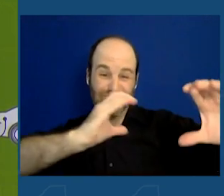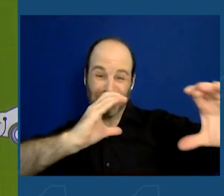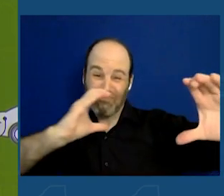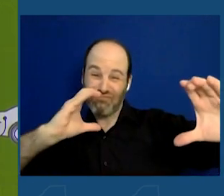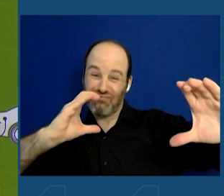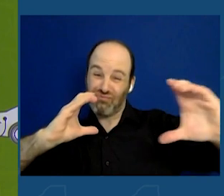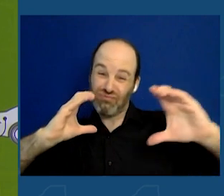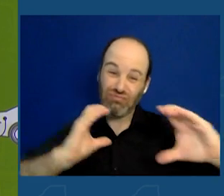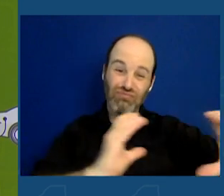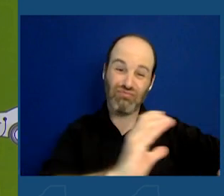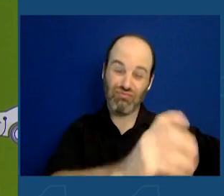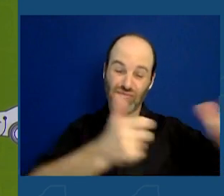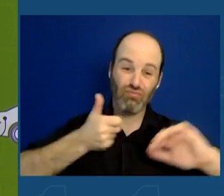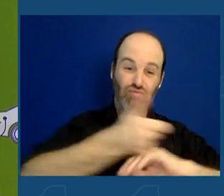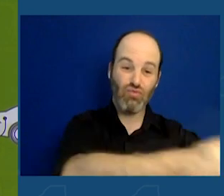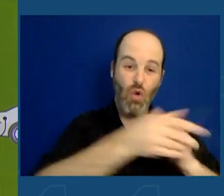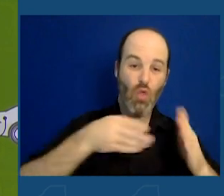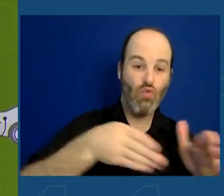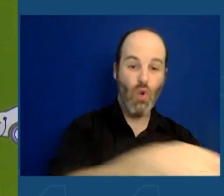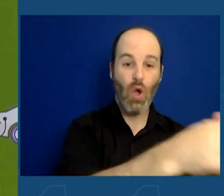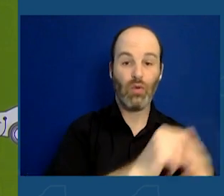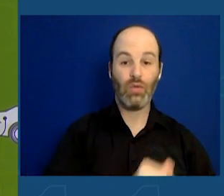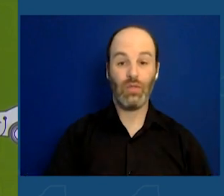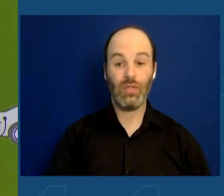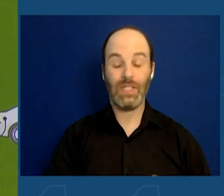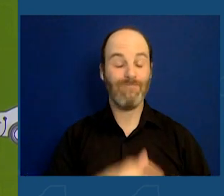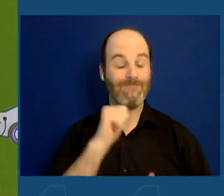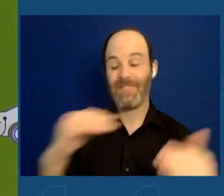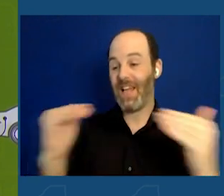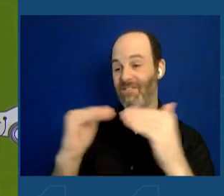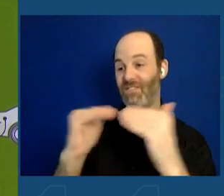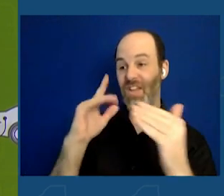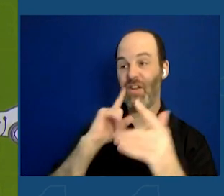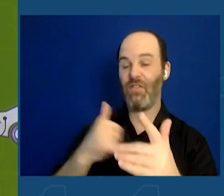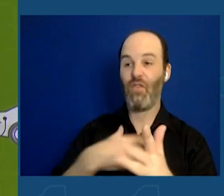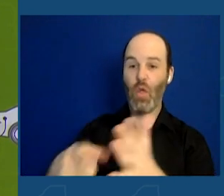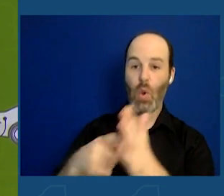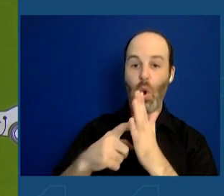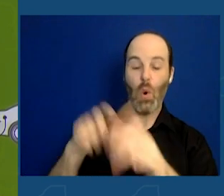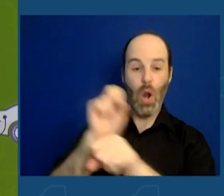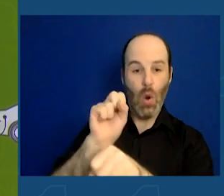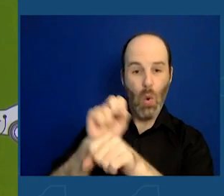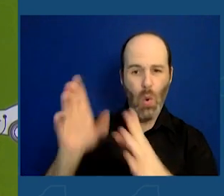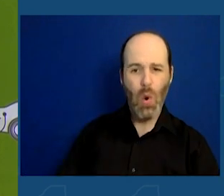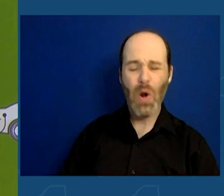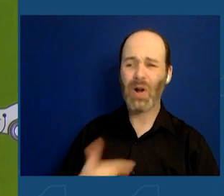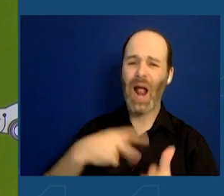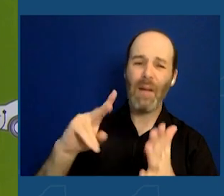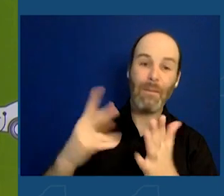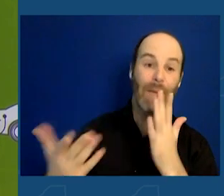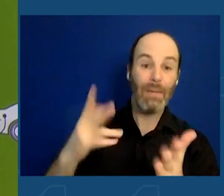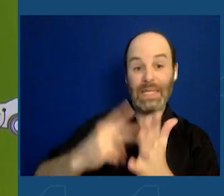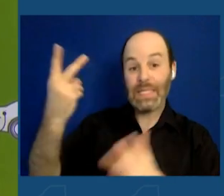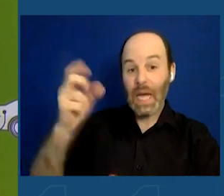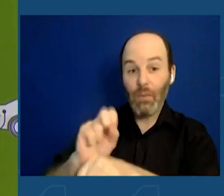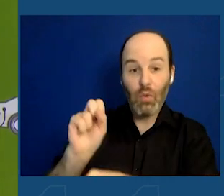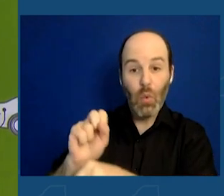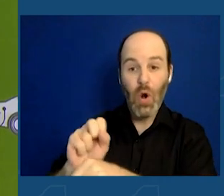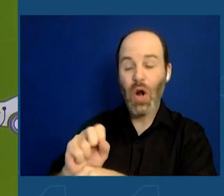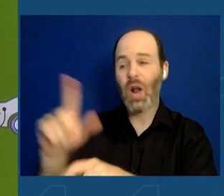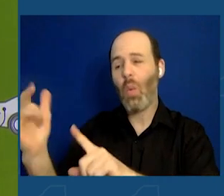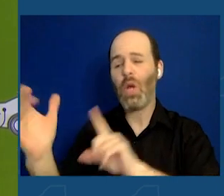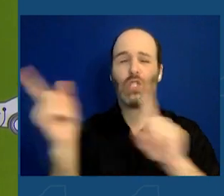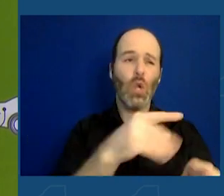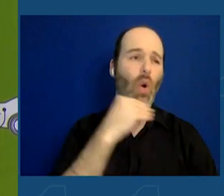roads. It's unfair for that essential worker who had a long night, maybe double shift, wants to go home and get a good night's sleep and just hears a lot of